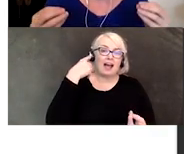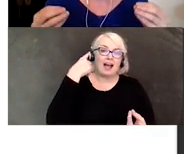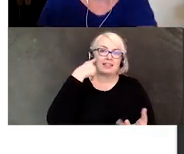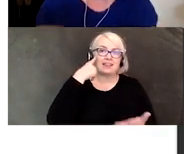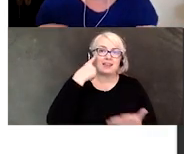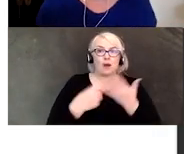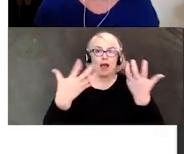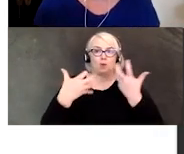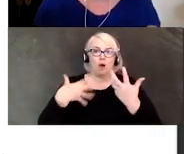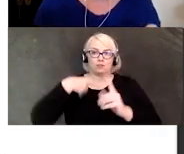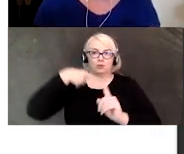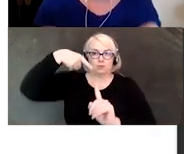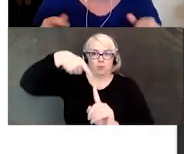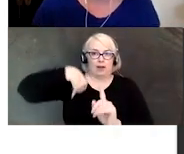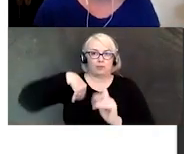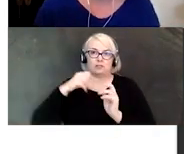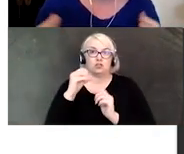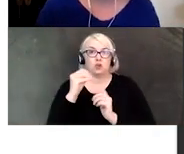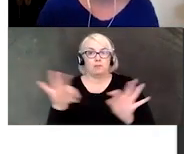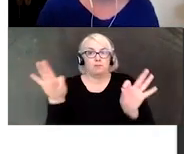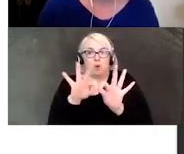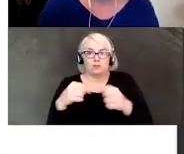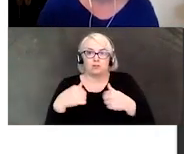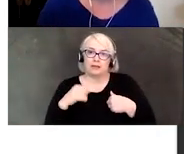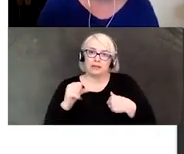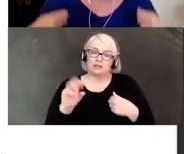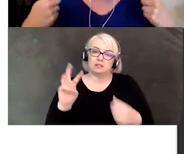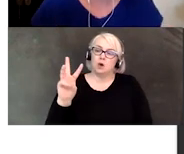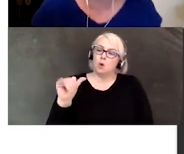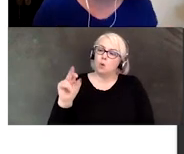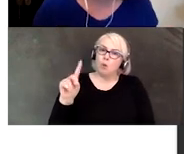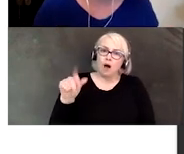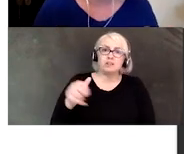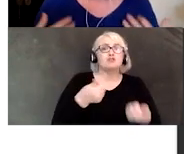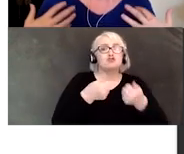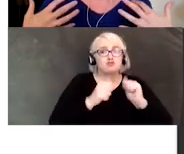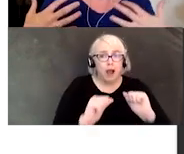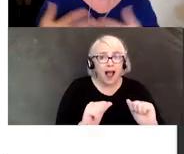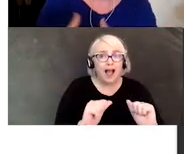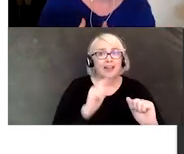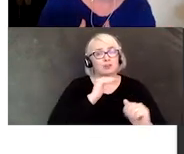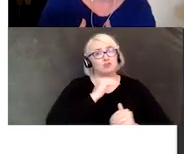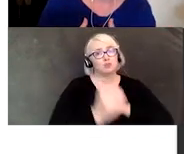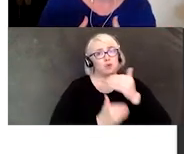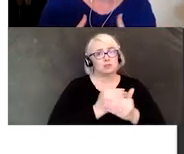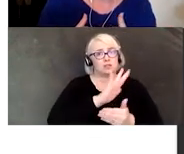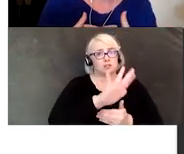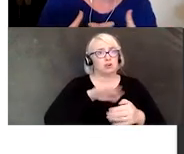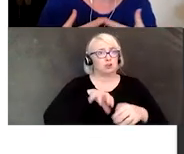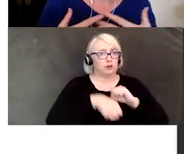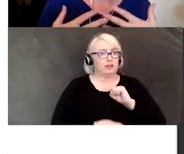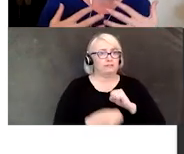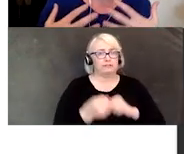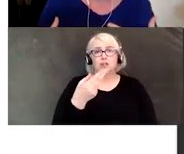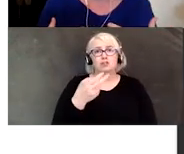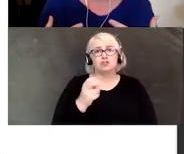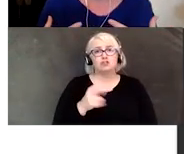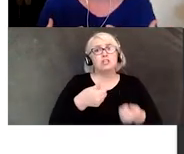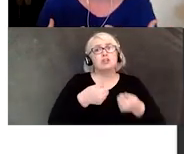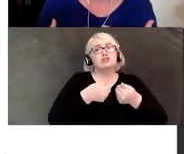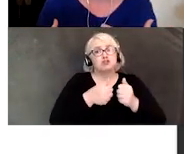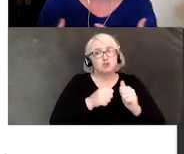is like, she tried to process her grief. She tried to, to